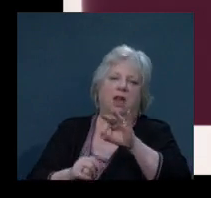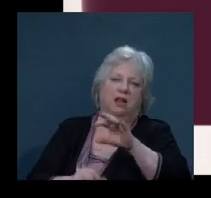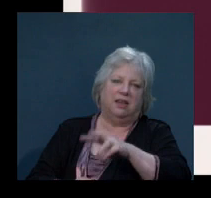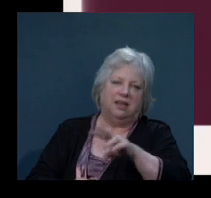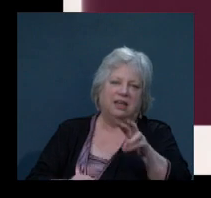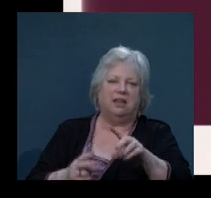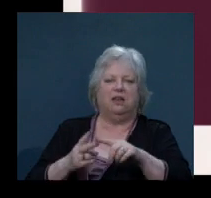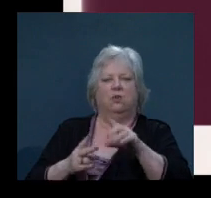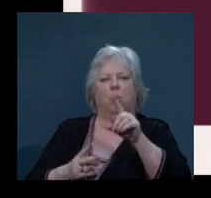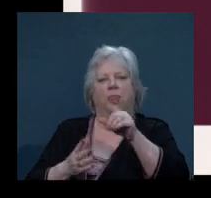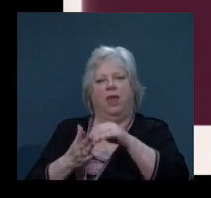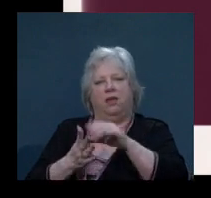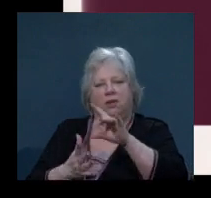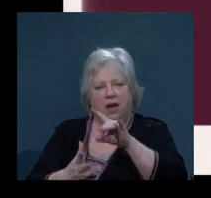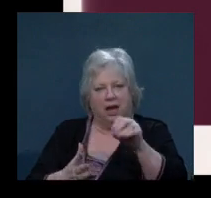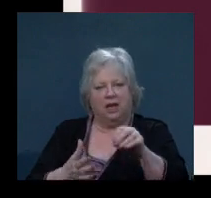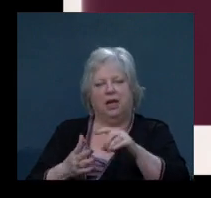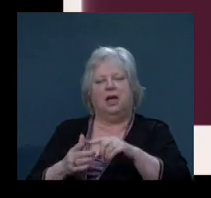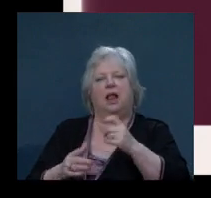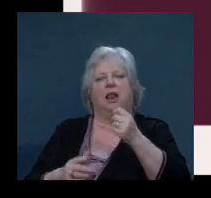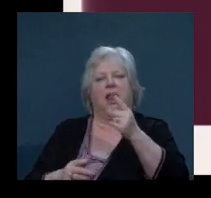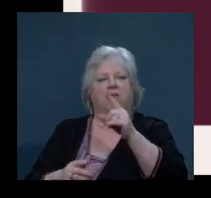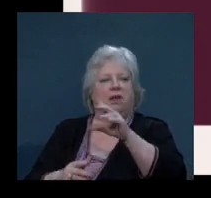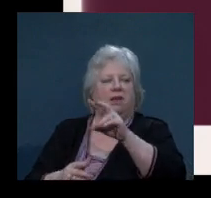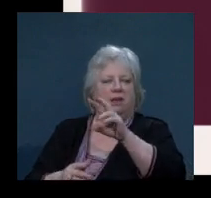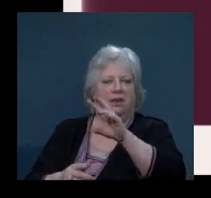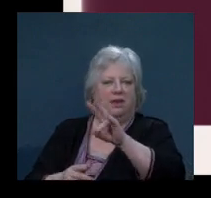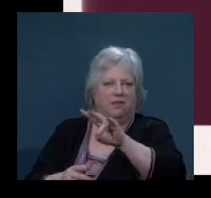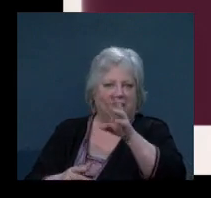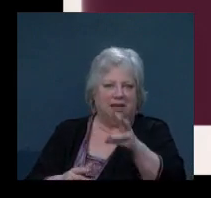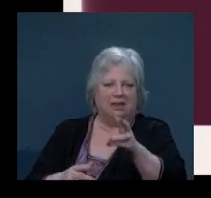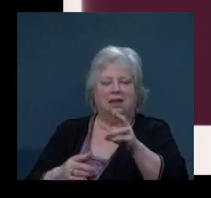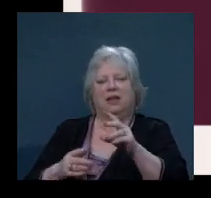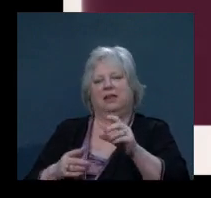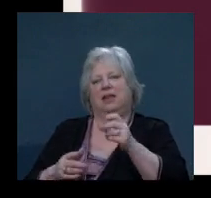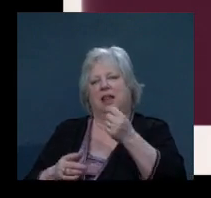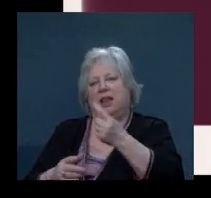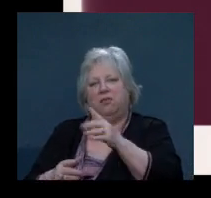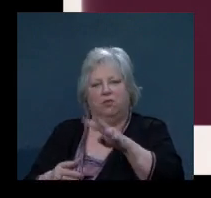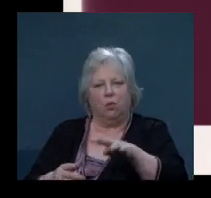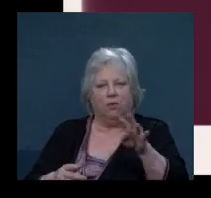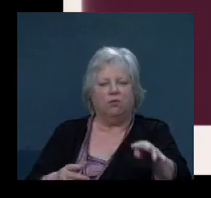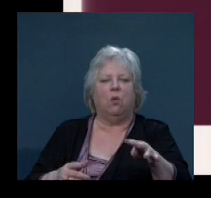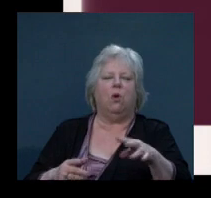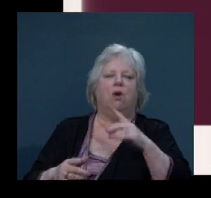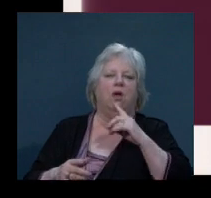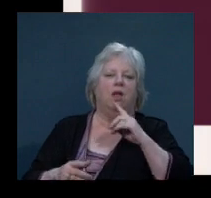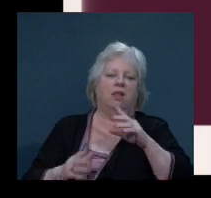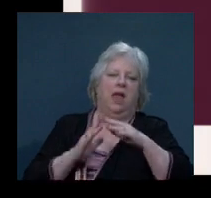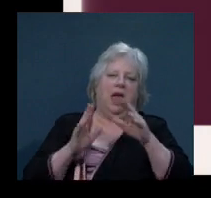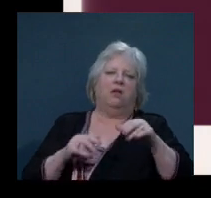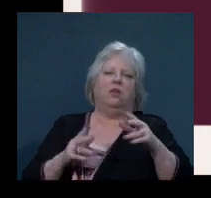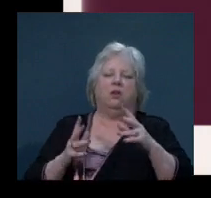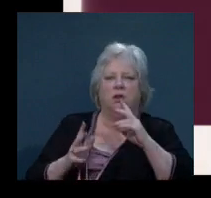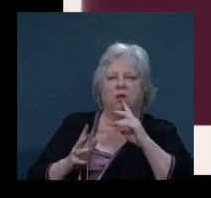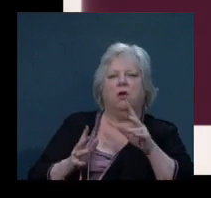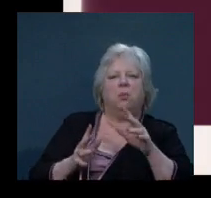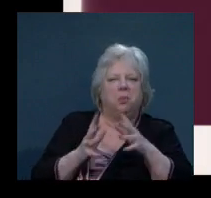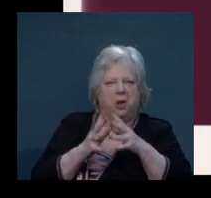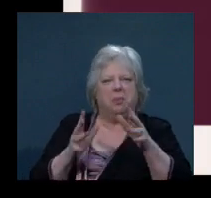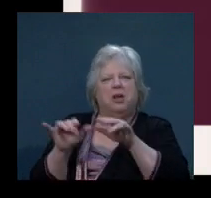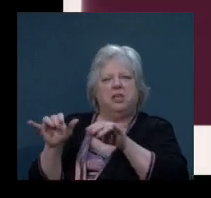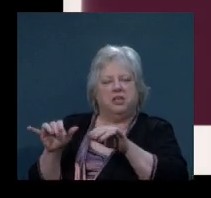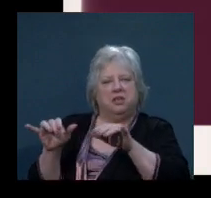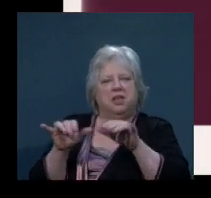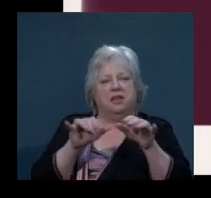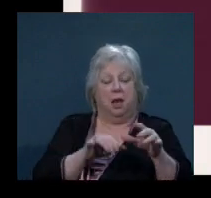966, 1,080, 1,176. I mean, you can see 1,144. The houses are very much in keeping. In fact,